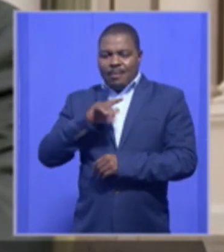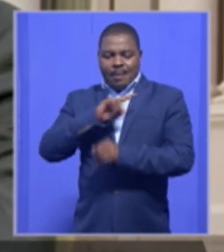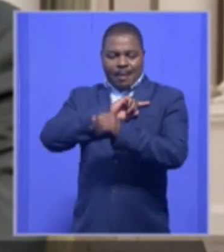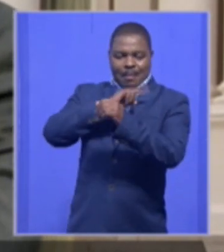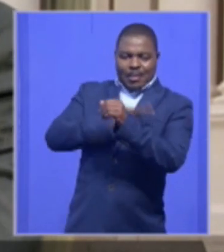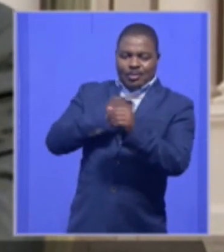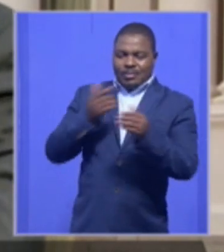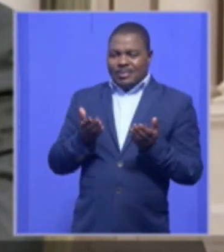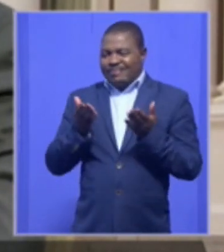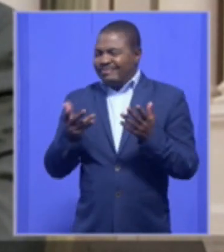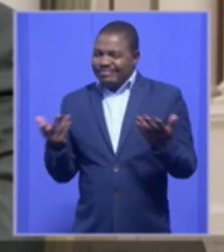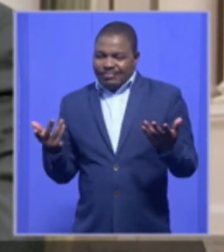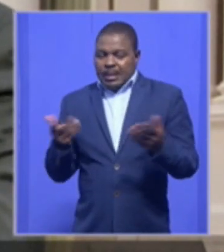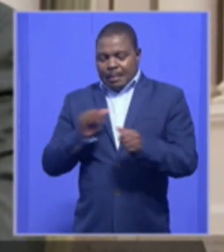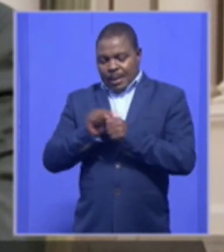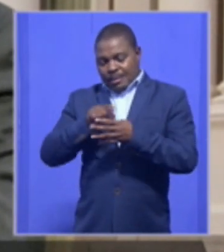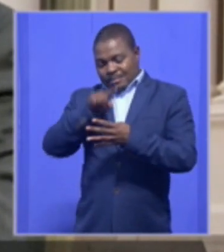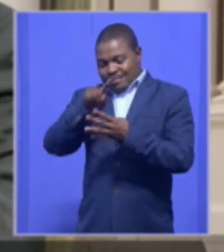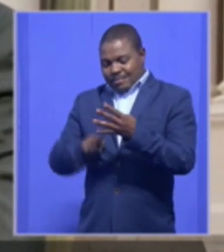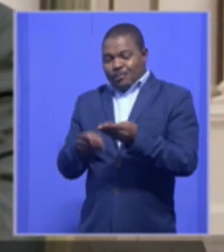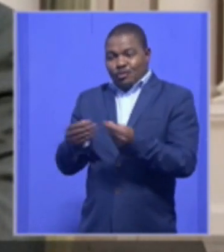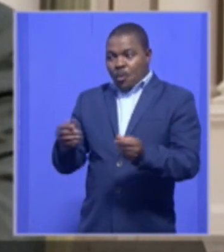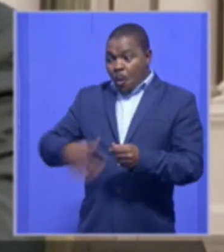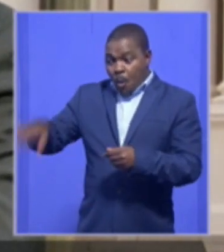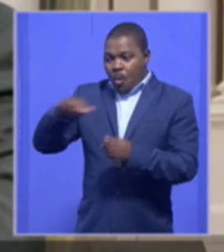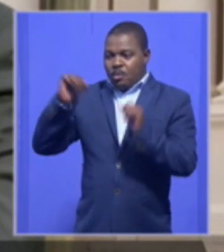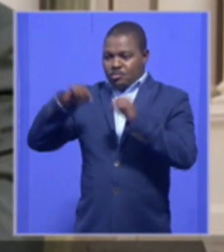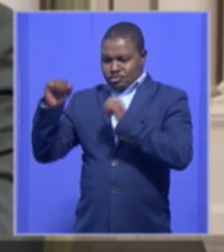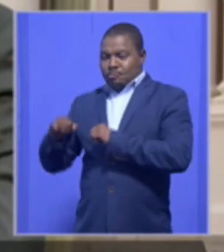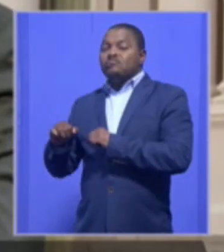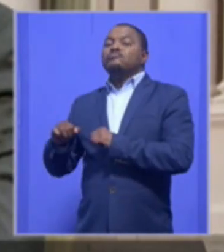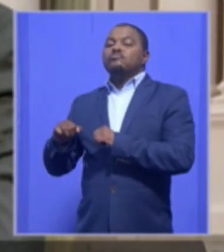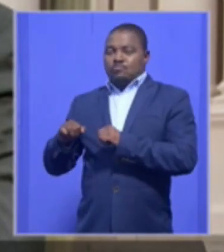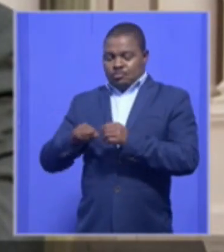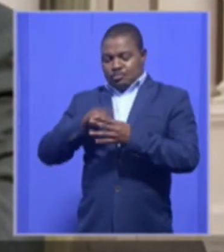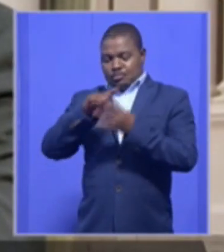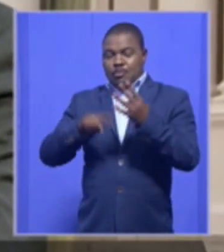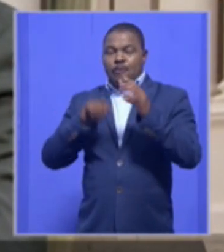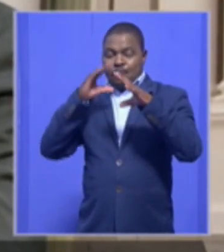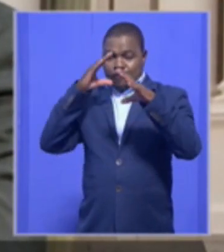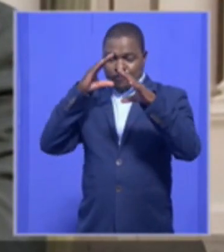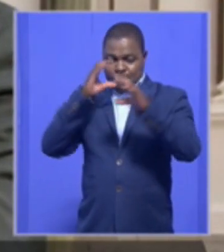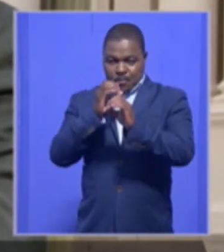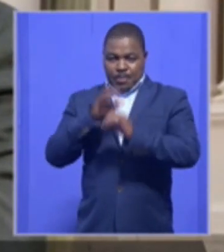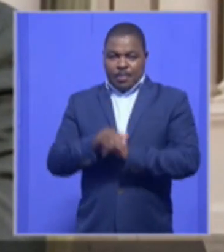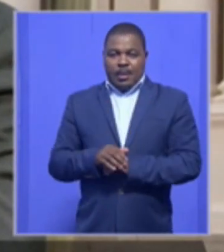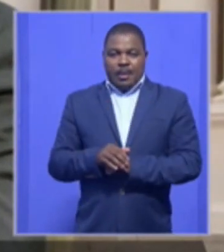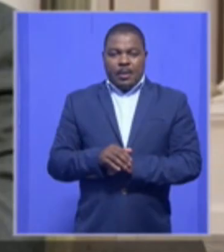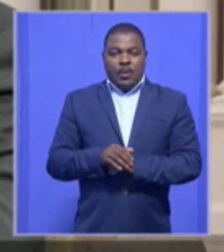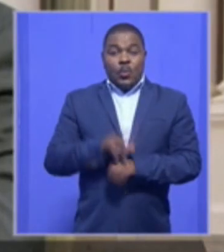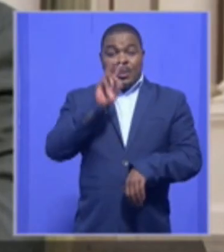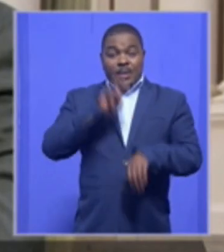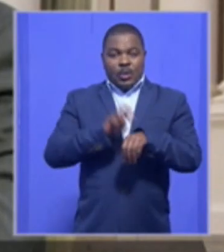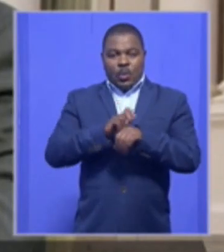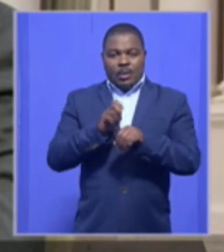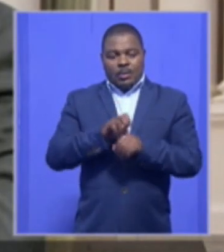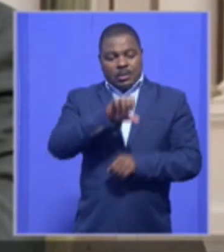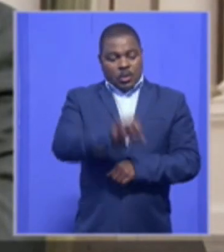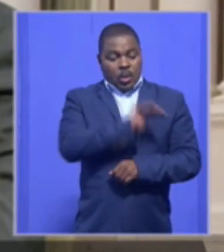let's sort out those things. And everybody agreed that what we need is in this country is inclusive